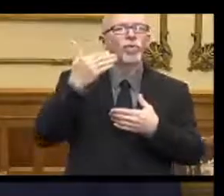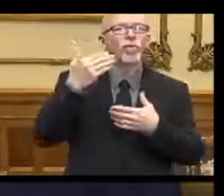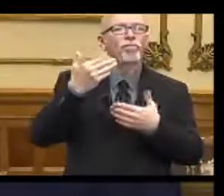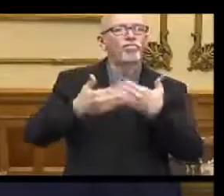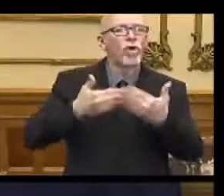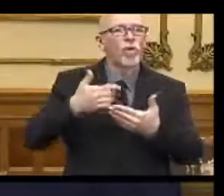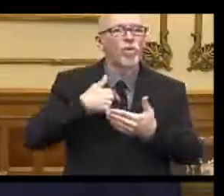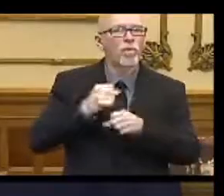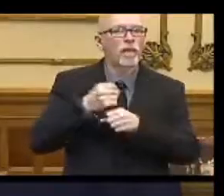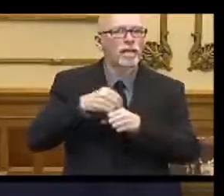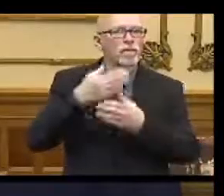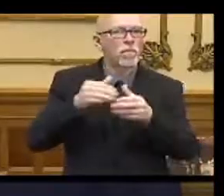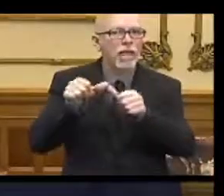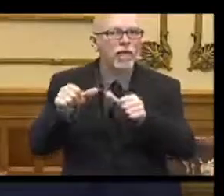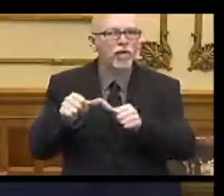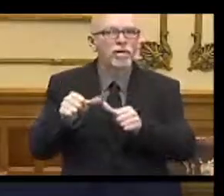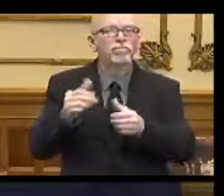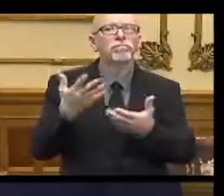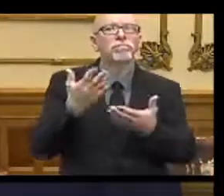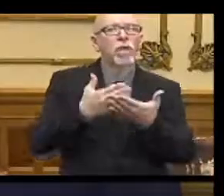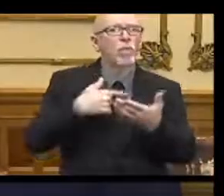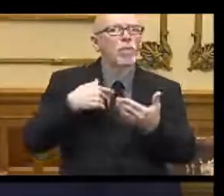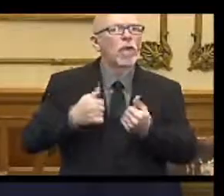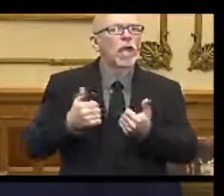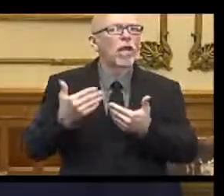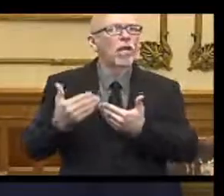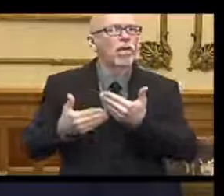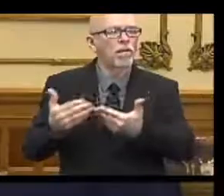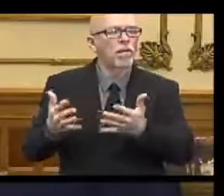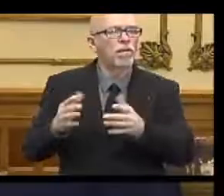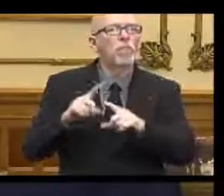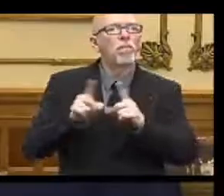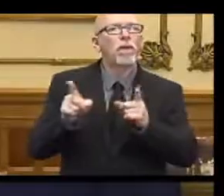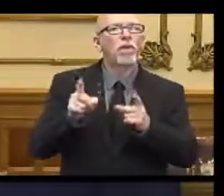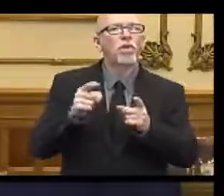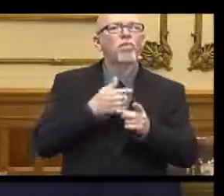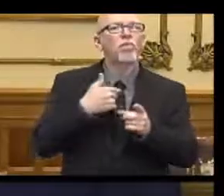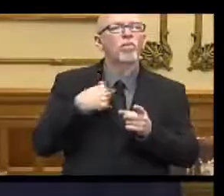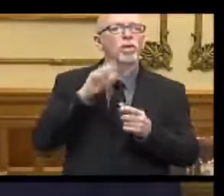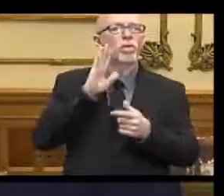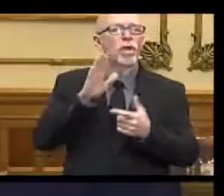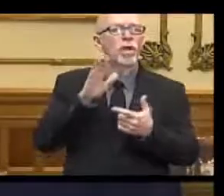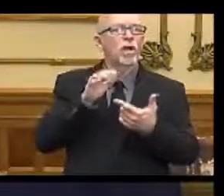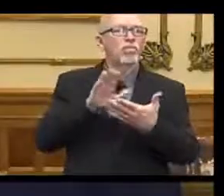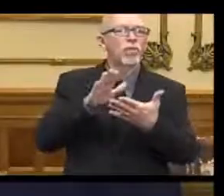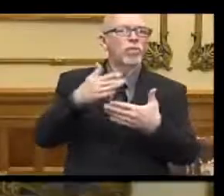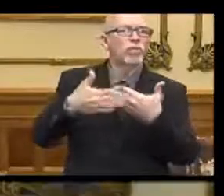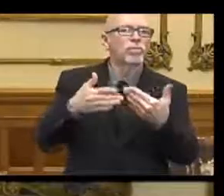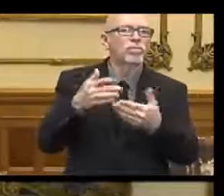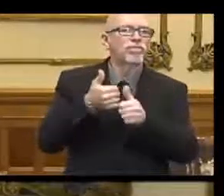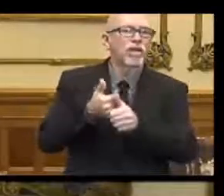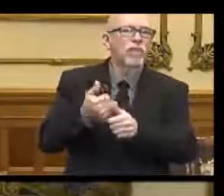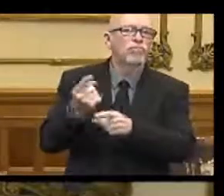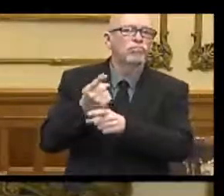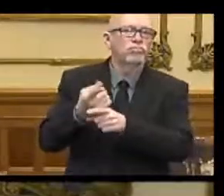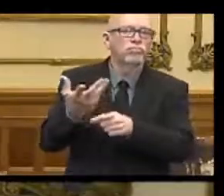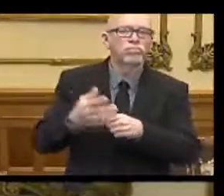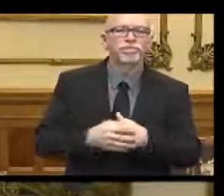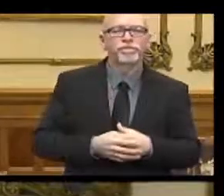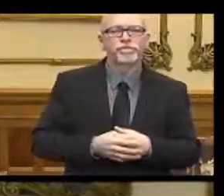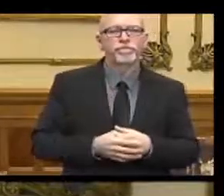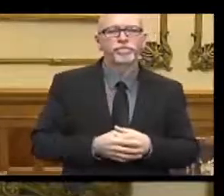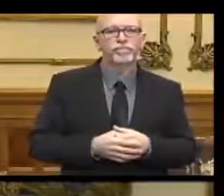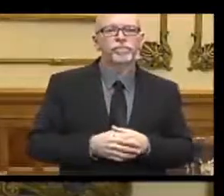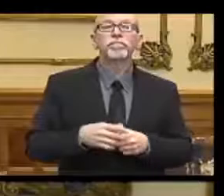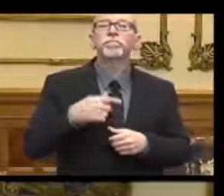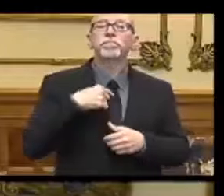progress that we're making in some areas and some things that we can do, but we'll take this approach in an ongoing fashion. So the only thing I'd add